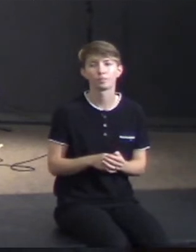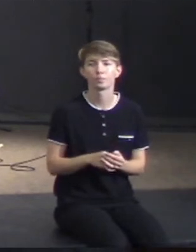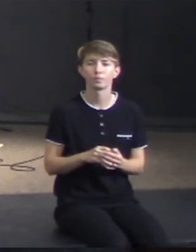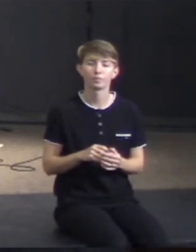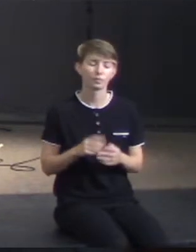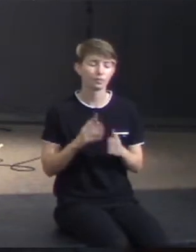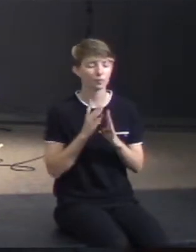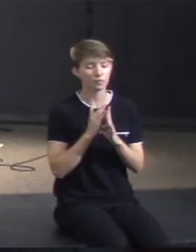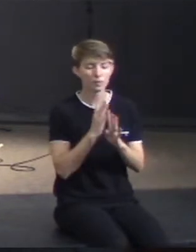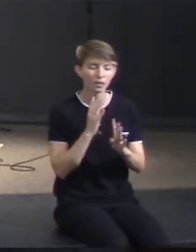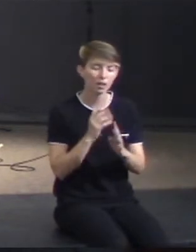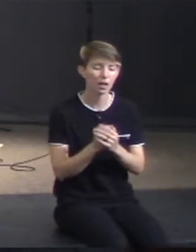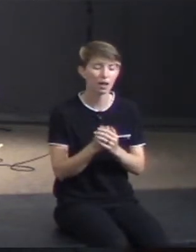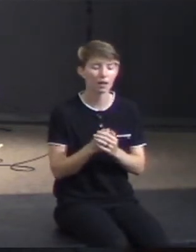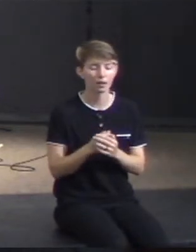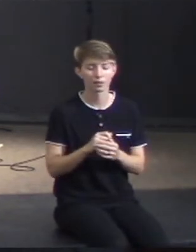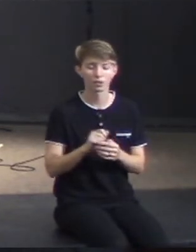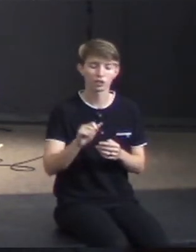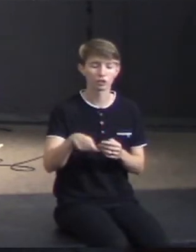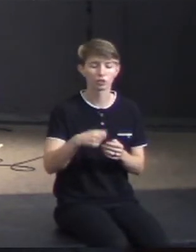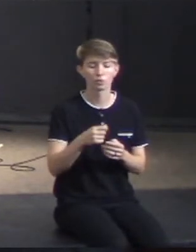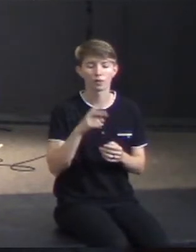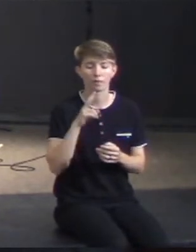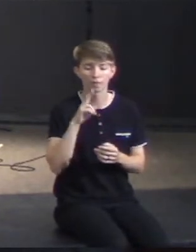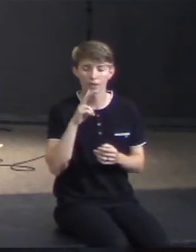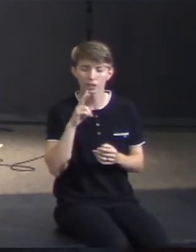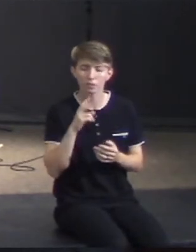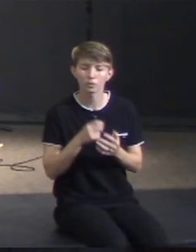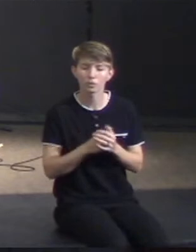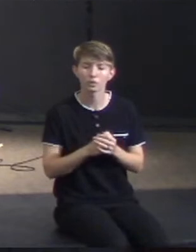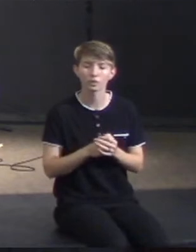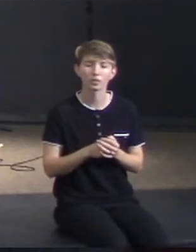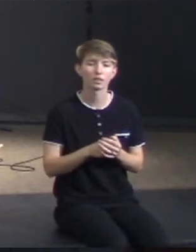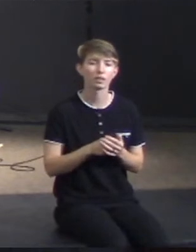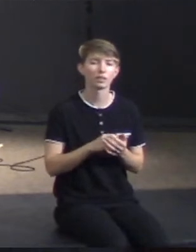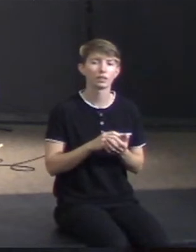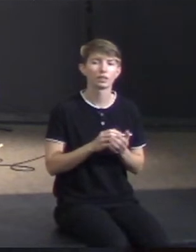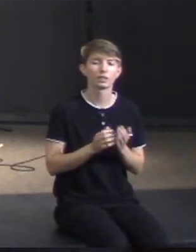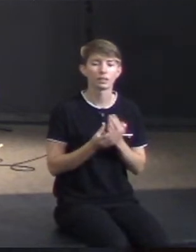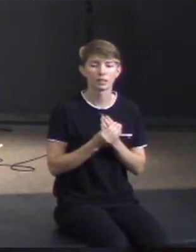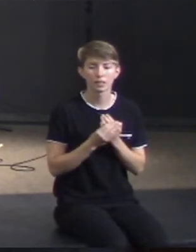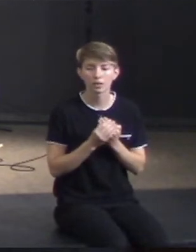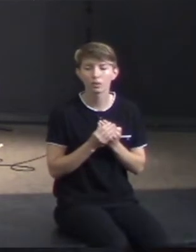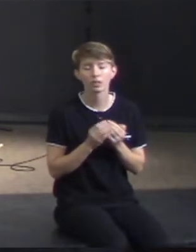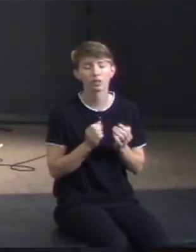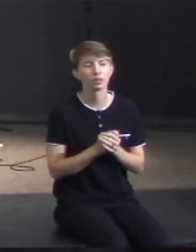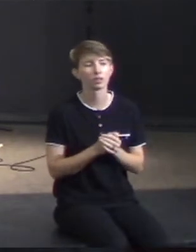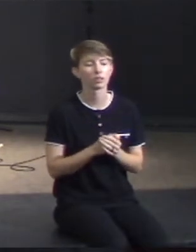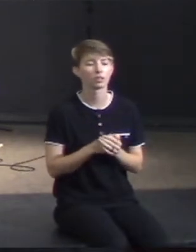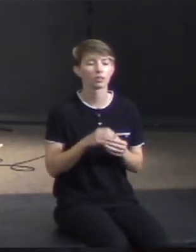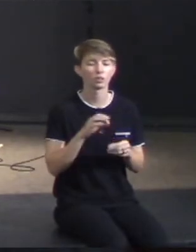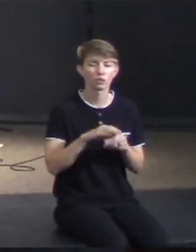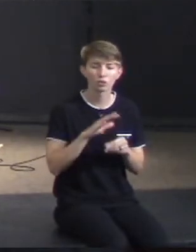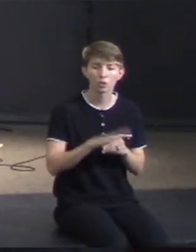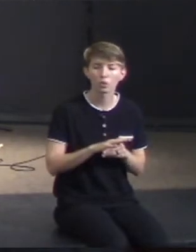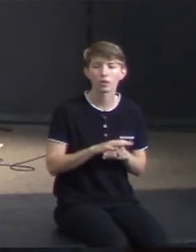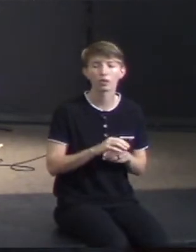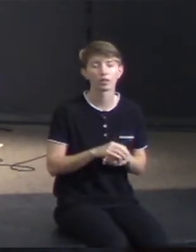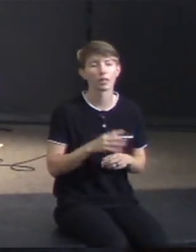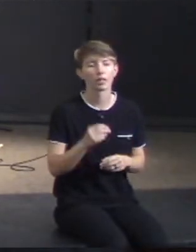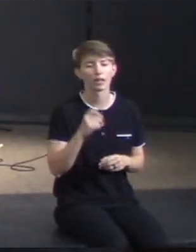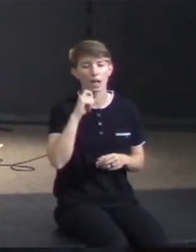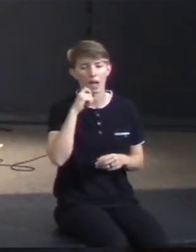not sure what the vegetables were, but a scoop of vegetables, a sandwich, a soda, and an